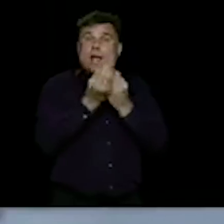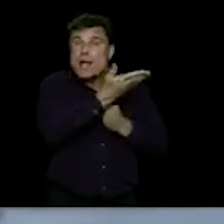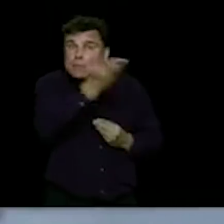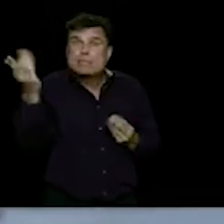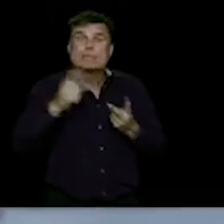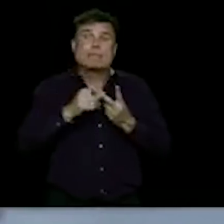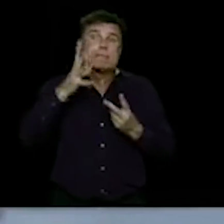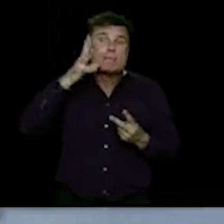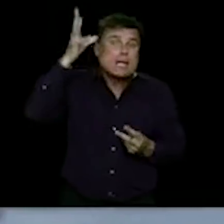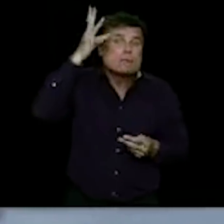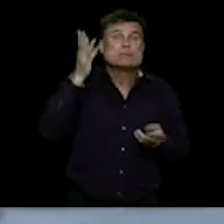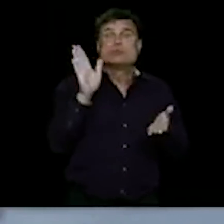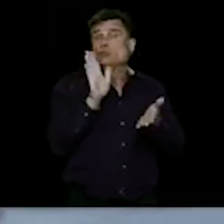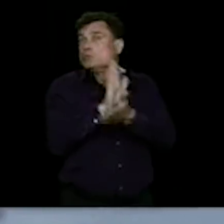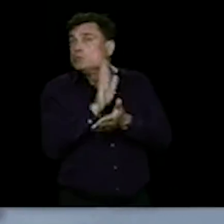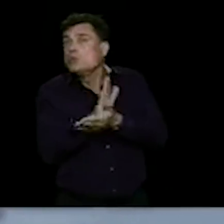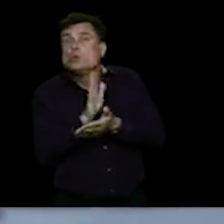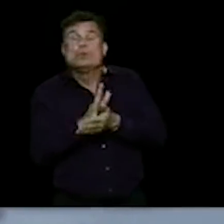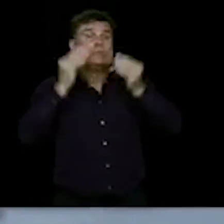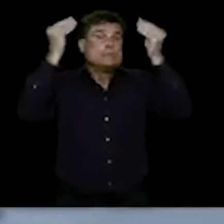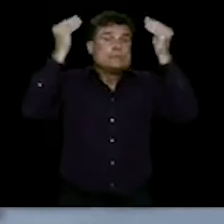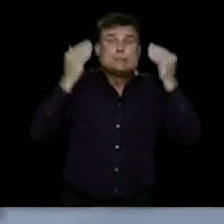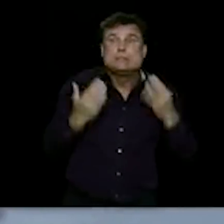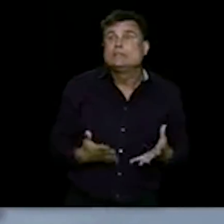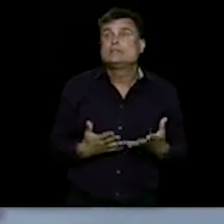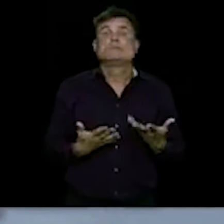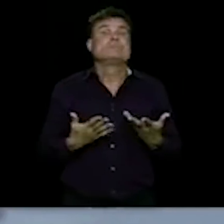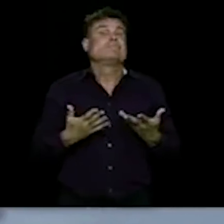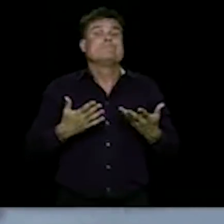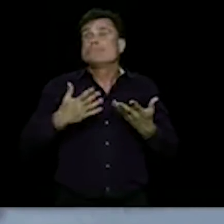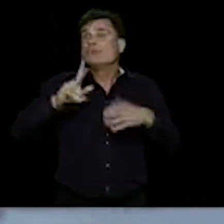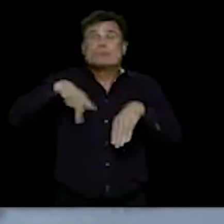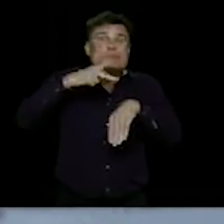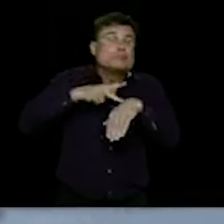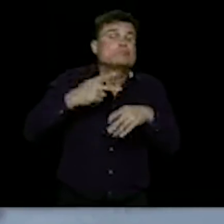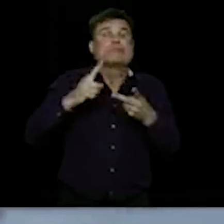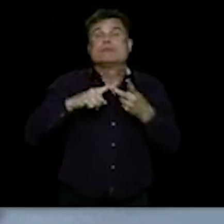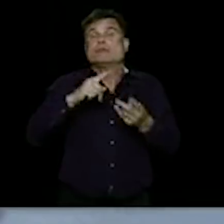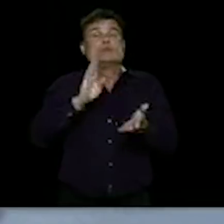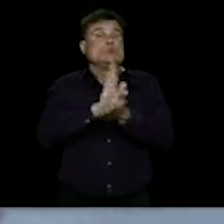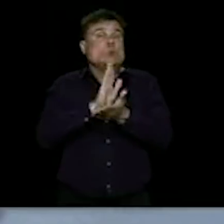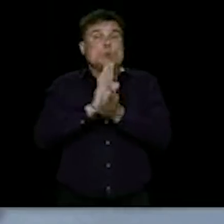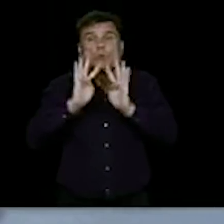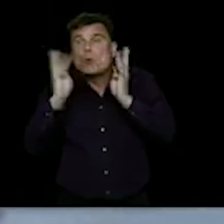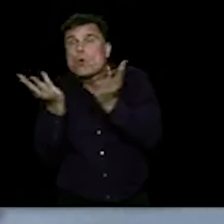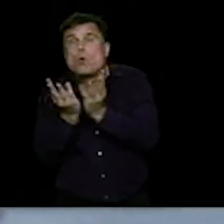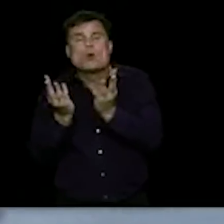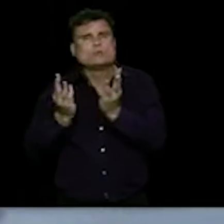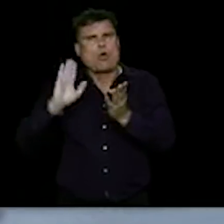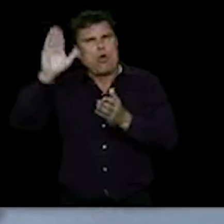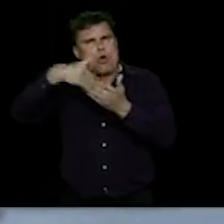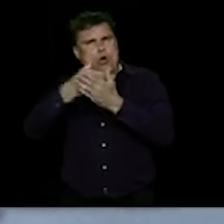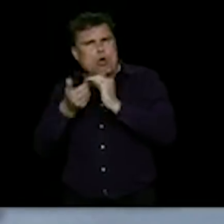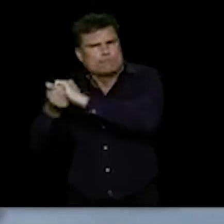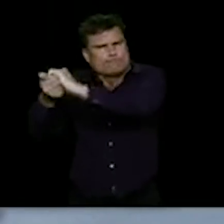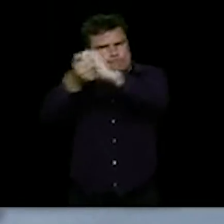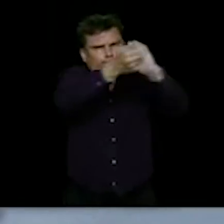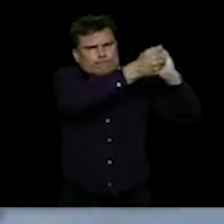our teachers, our school boards, our vice principals and principals, and public health will be here to support you.